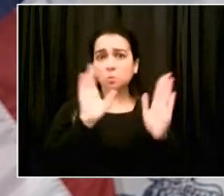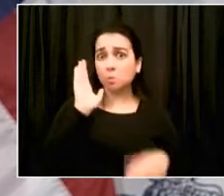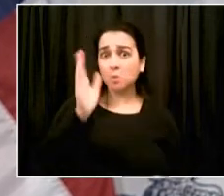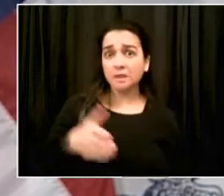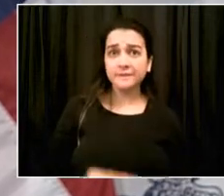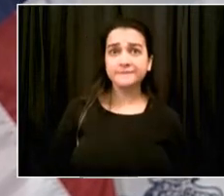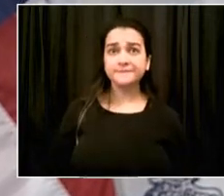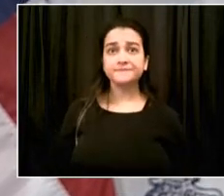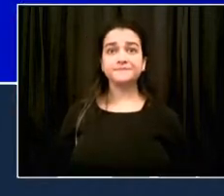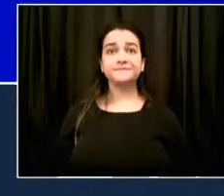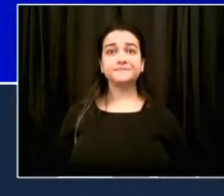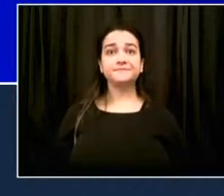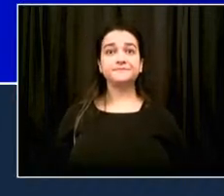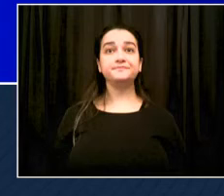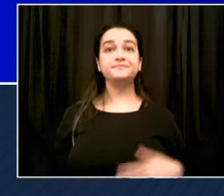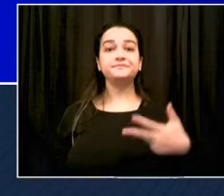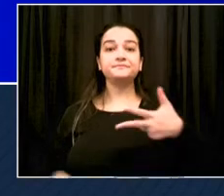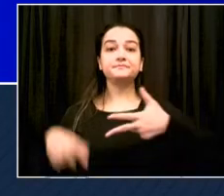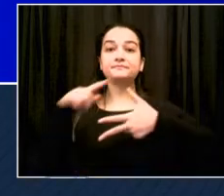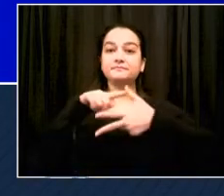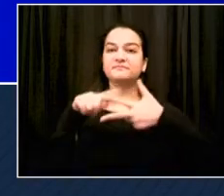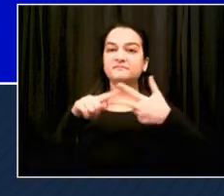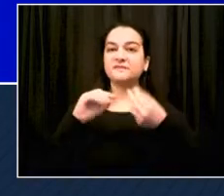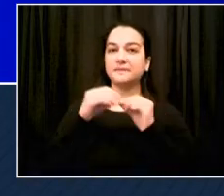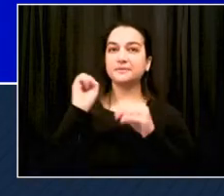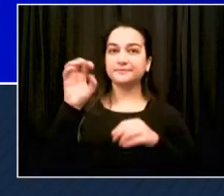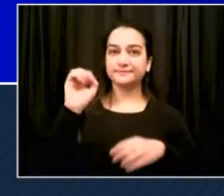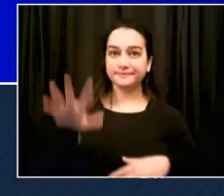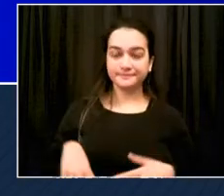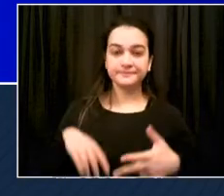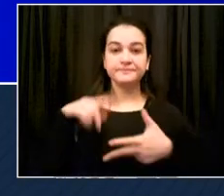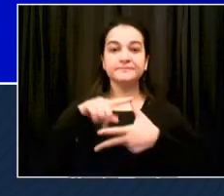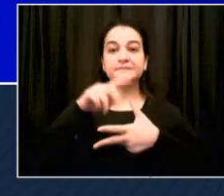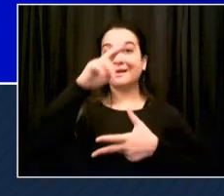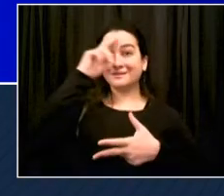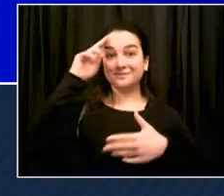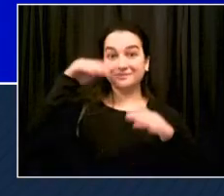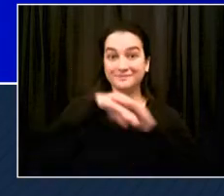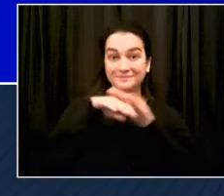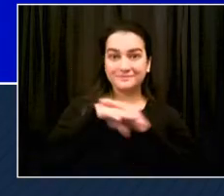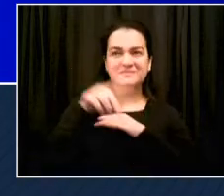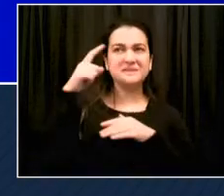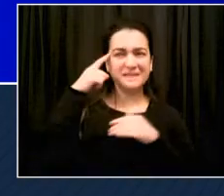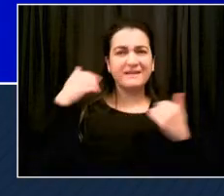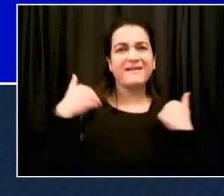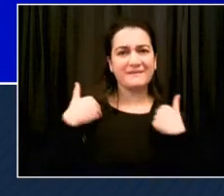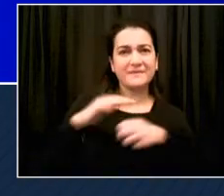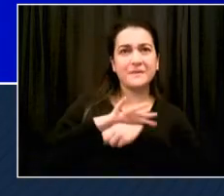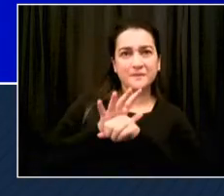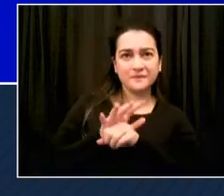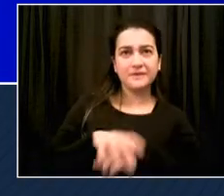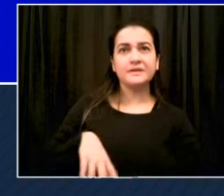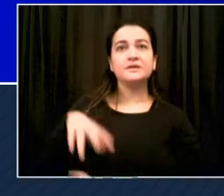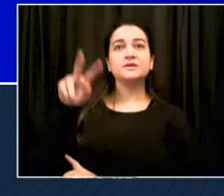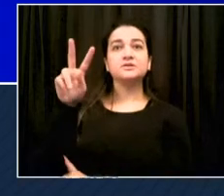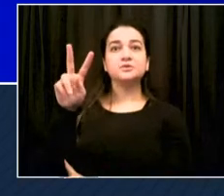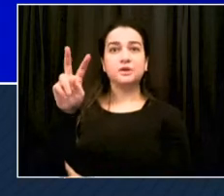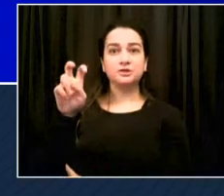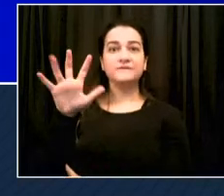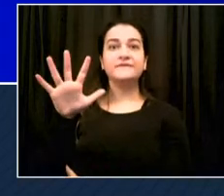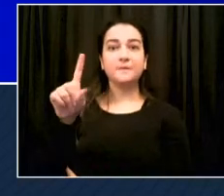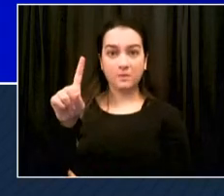Number one, daily number of people admitted to New York City hospitals for suspected COVID-19. Today's report, 251 patients with a confirmed positivity level